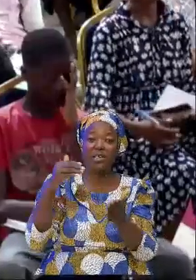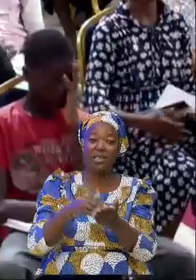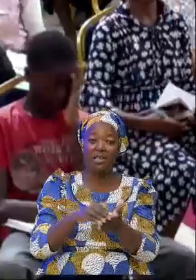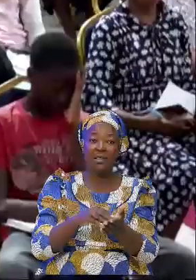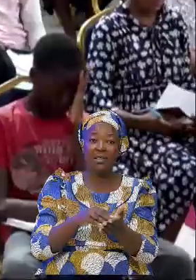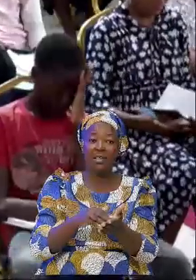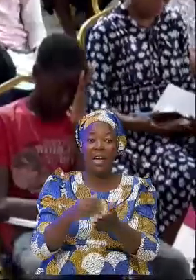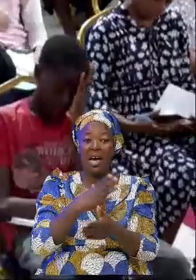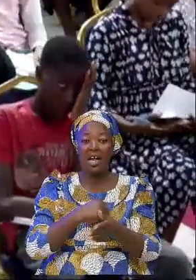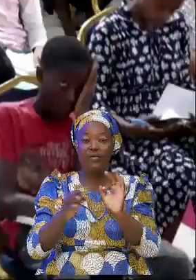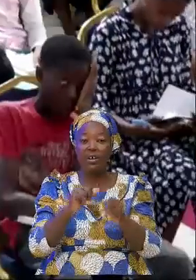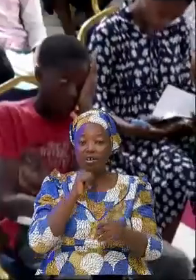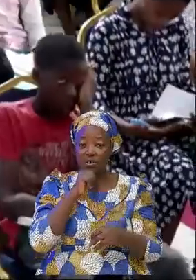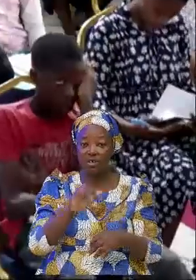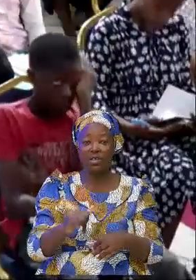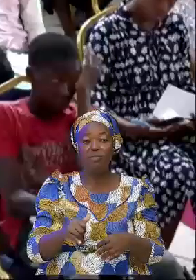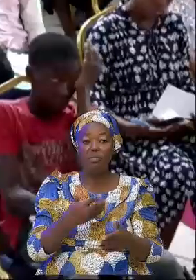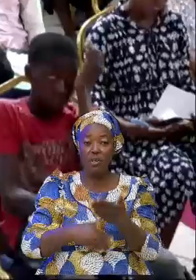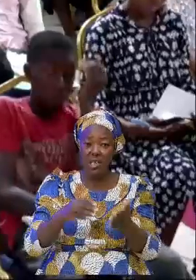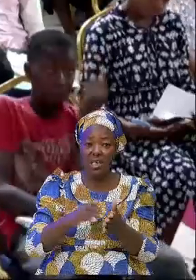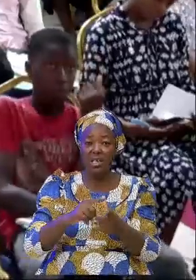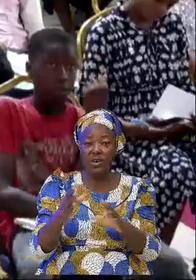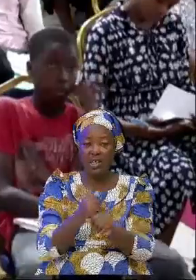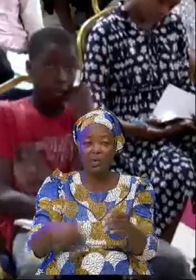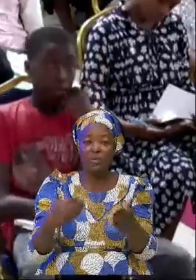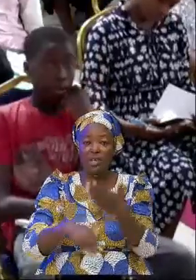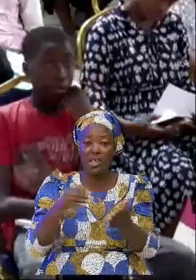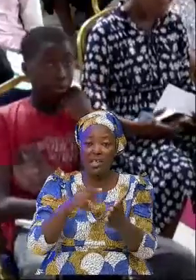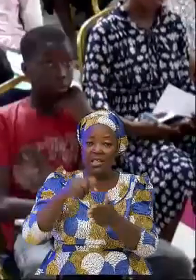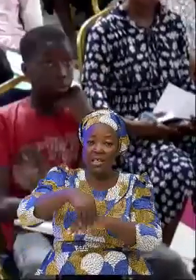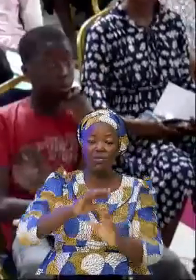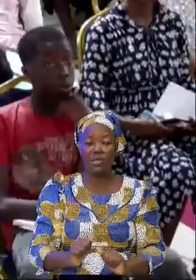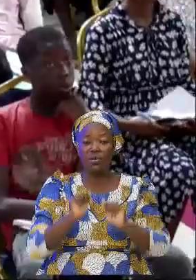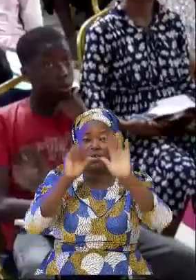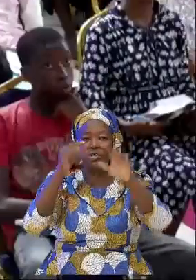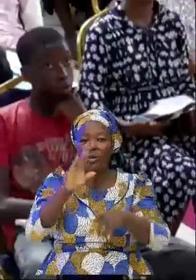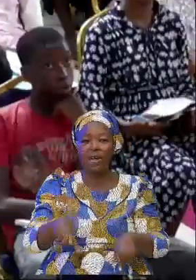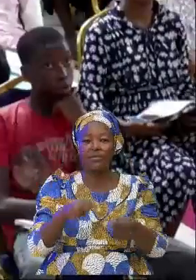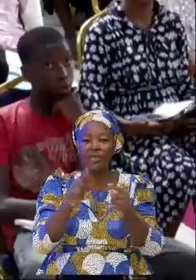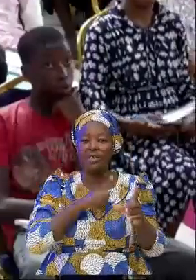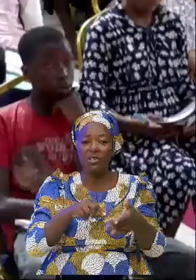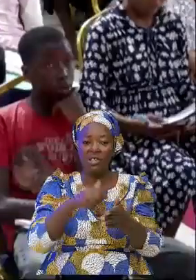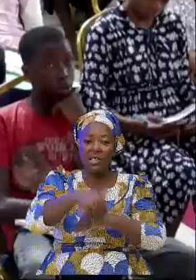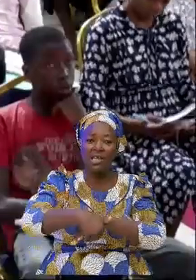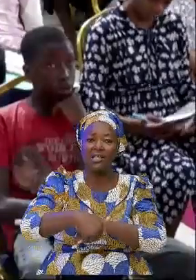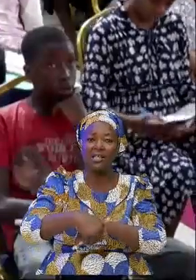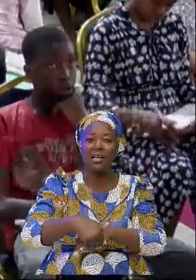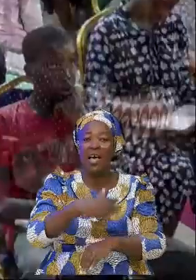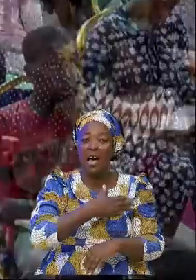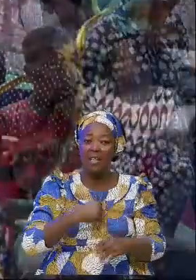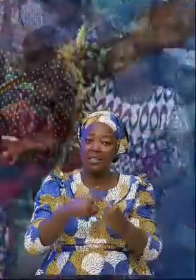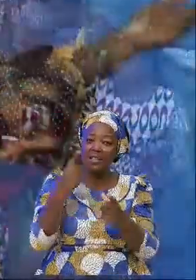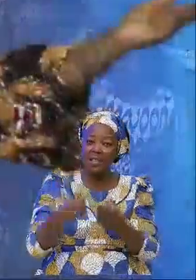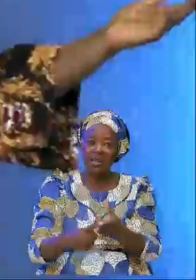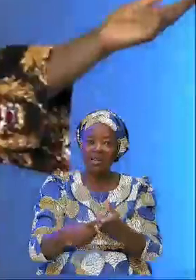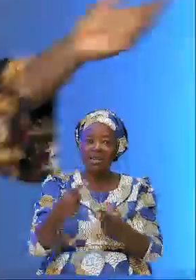God, you, as you are born again, and if you have not been born again, you are getting born again tonight. You are surrendering